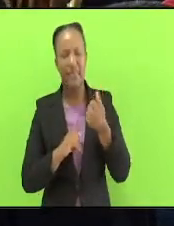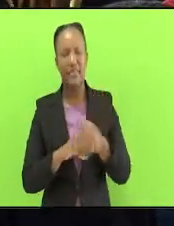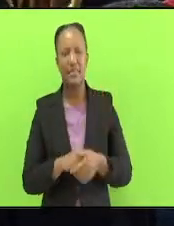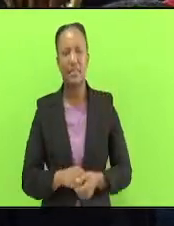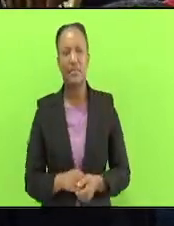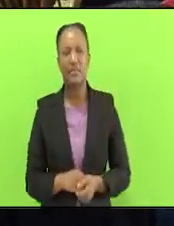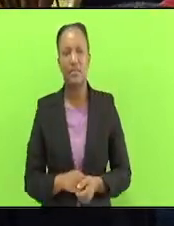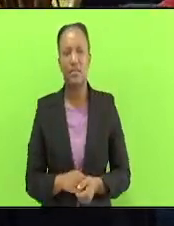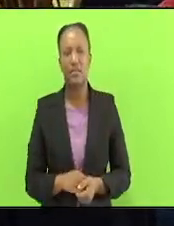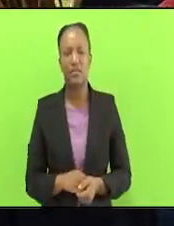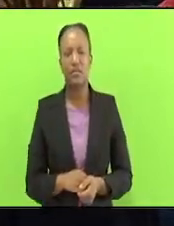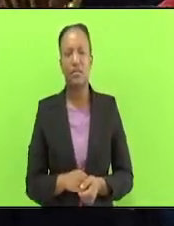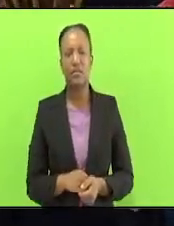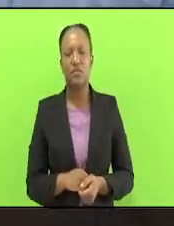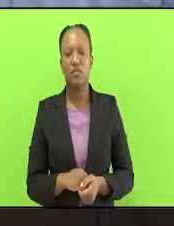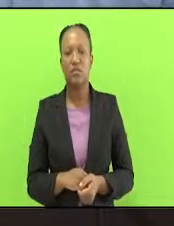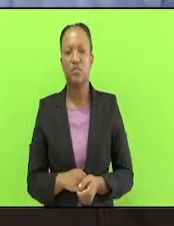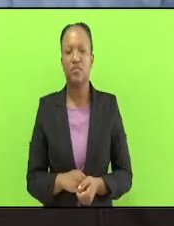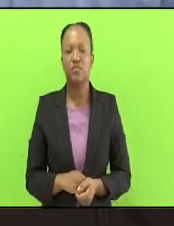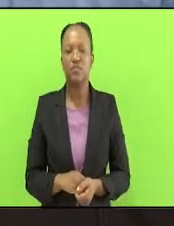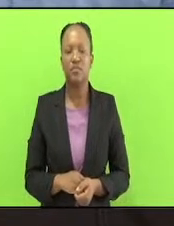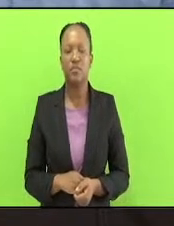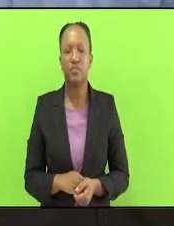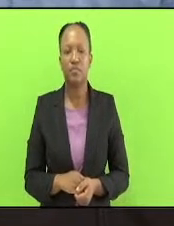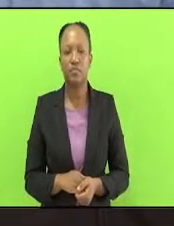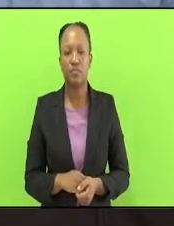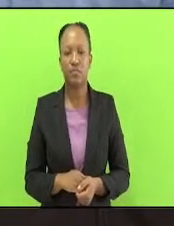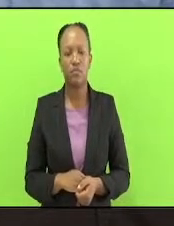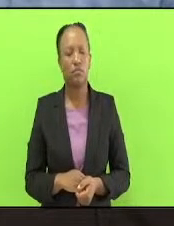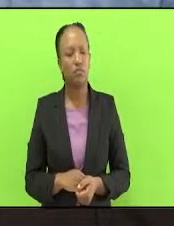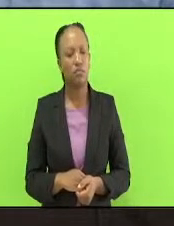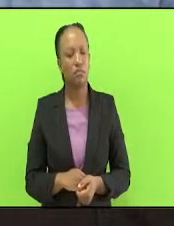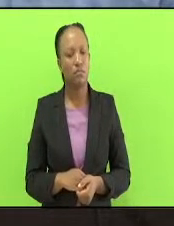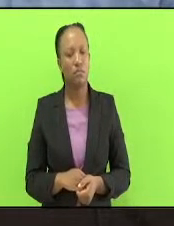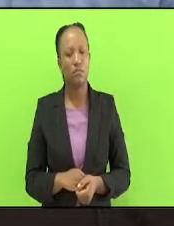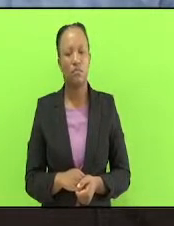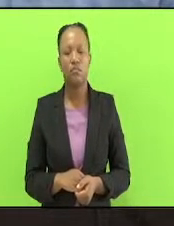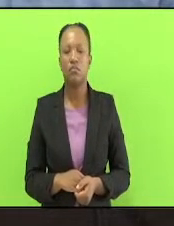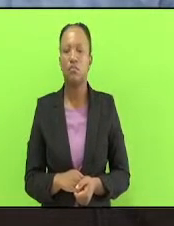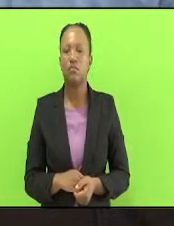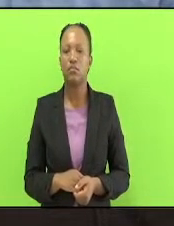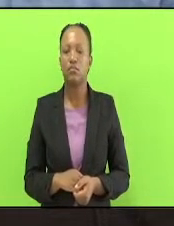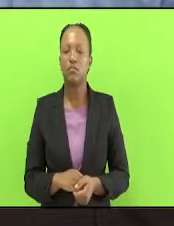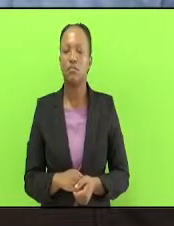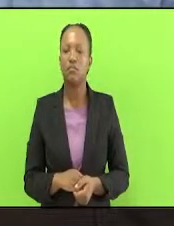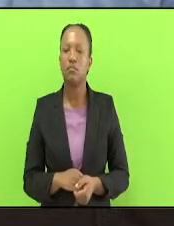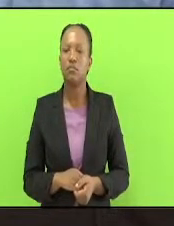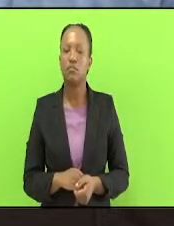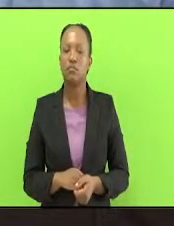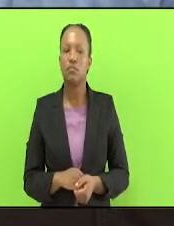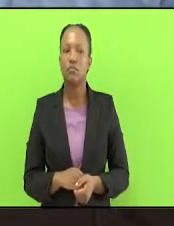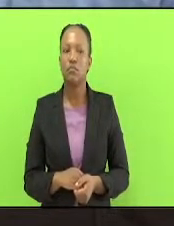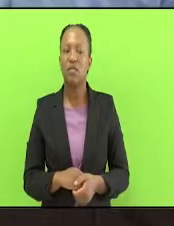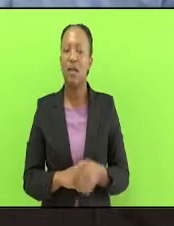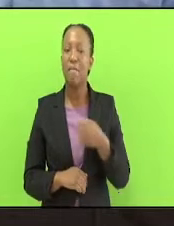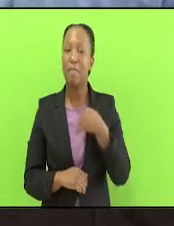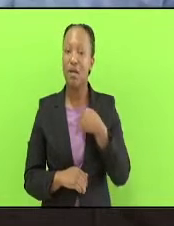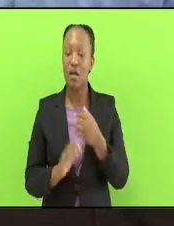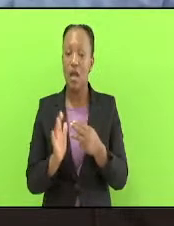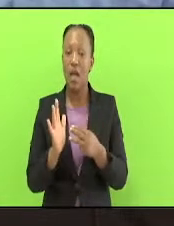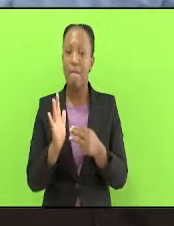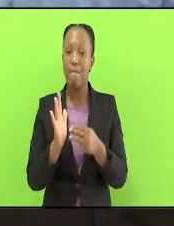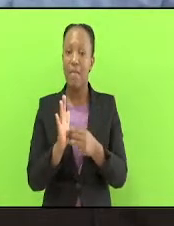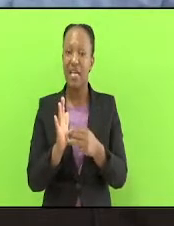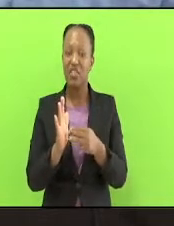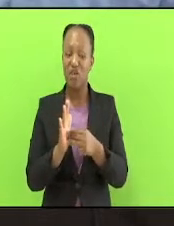Honorable members, as youth, we try all our level best. Ke na le 8 years ke feditse matric.